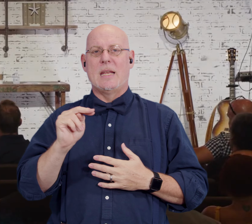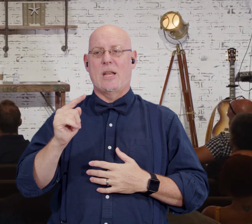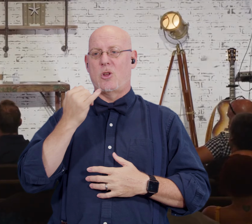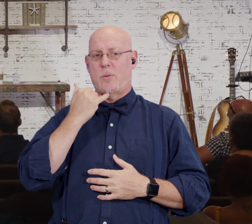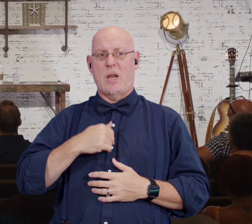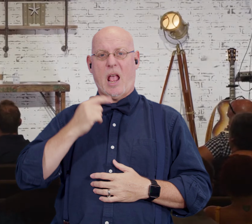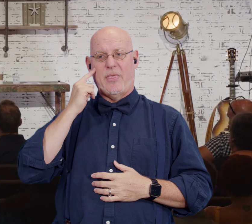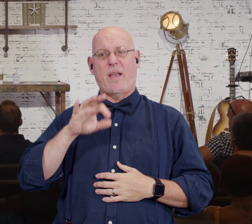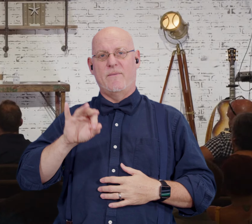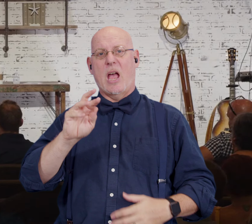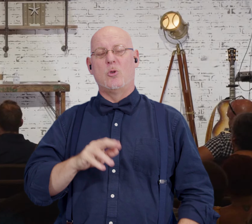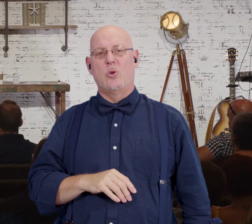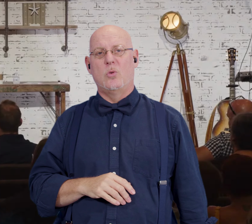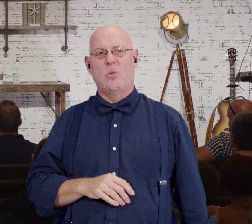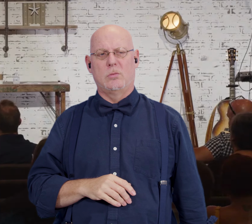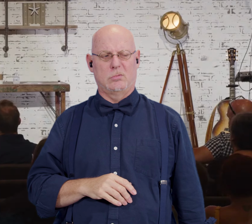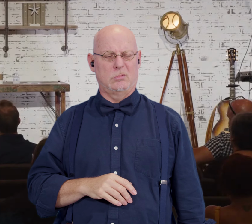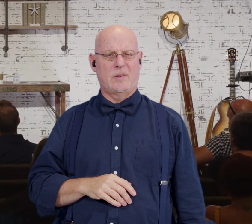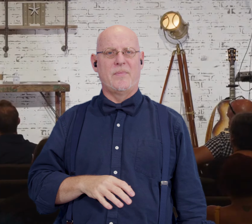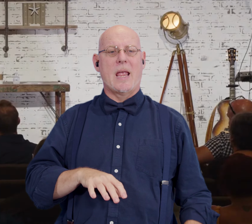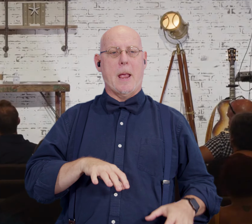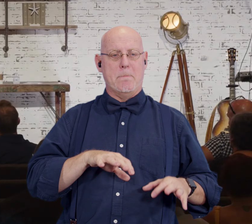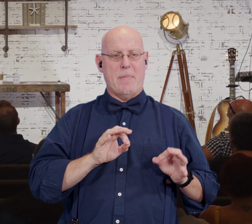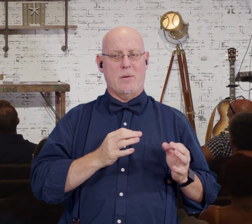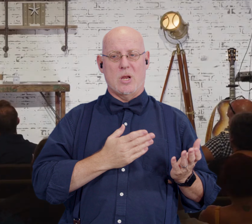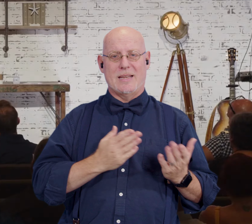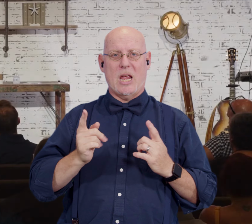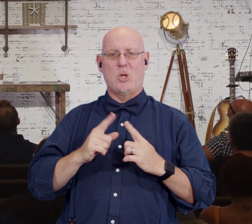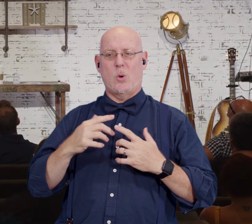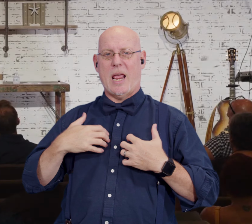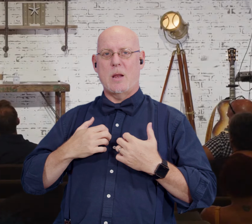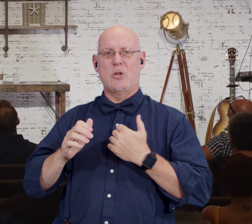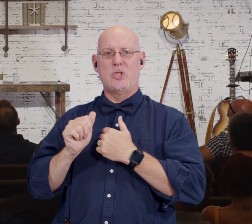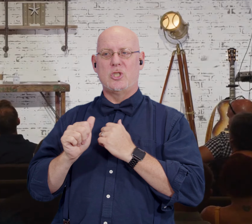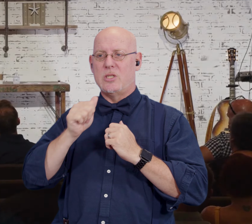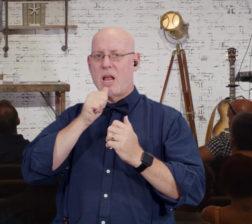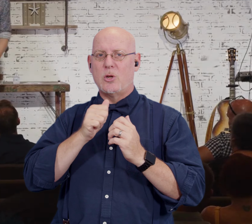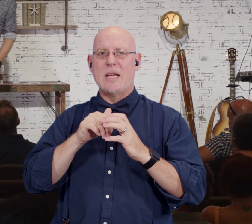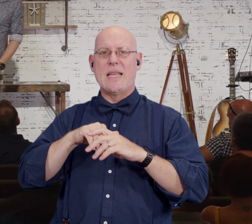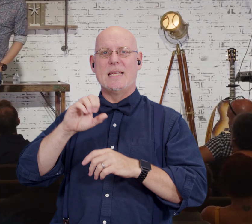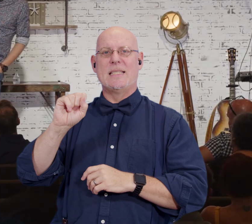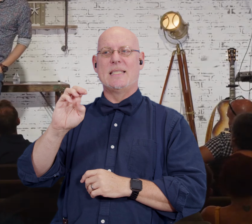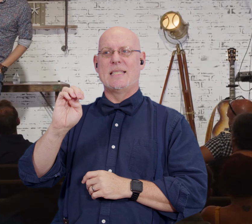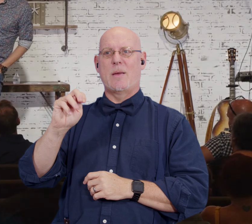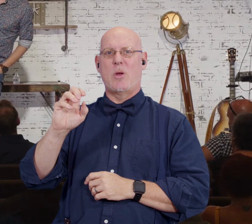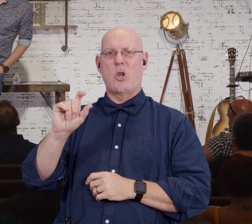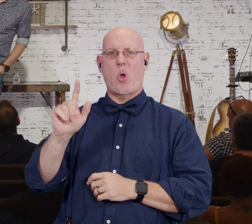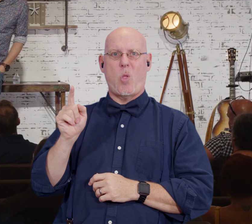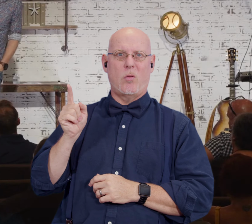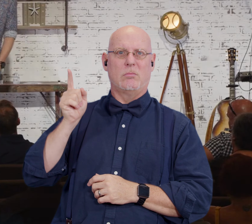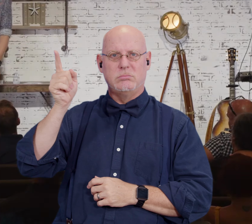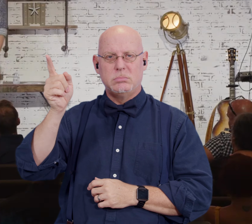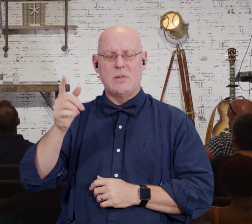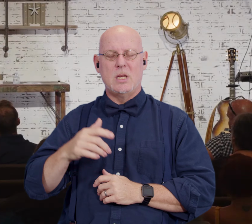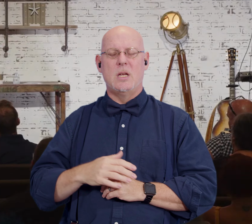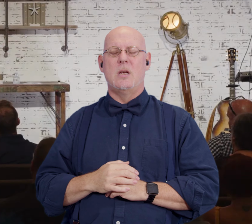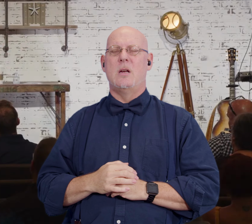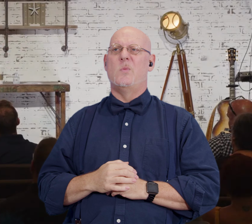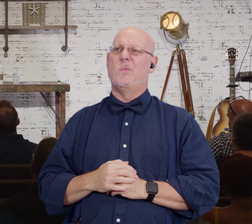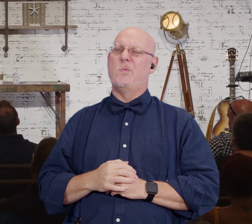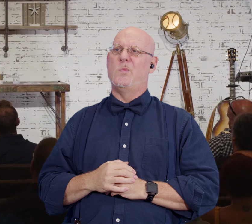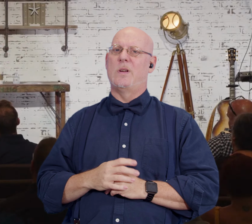Nate calls me. He's like, I think I found her. She'd been picked up and taken to an animal shelter in Seminole.